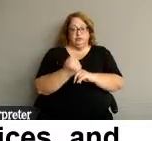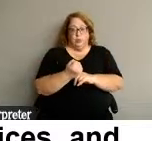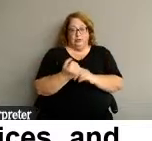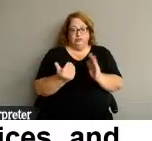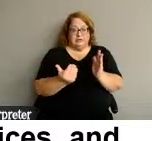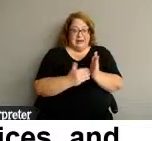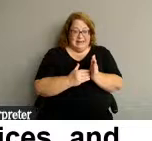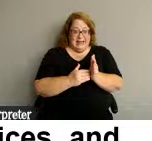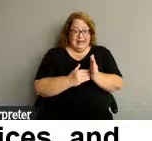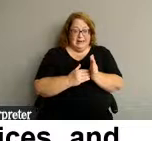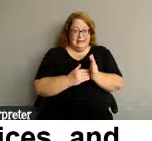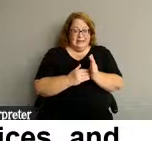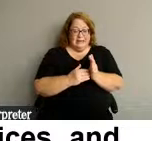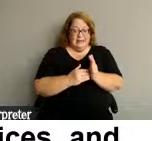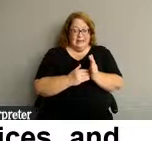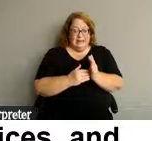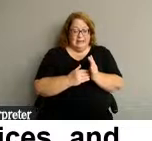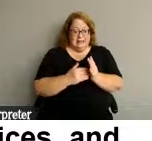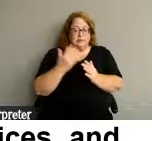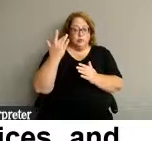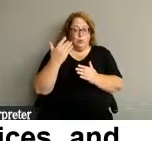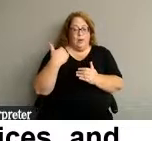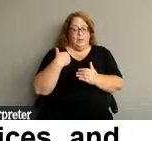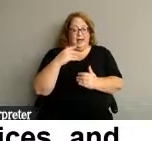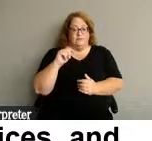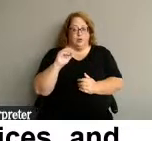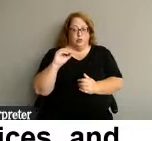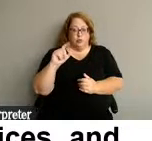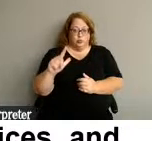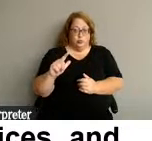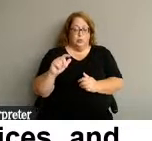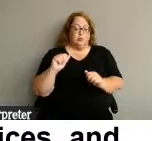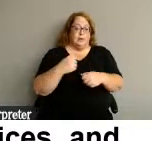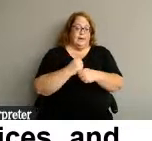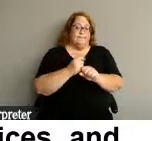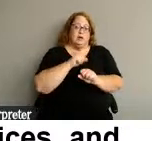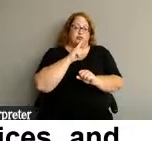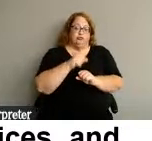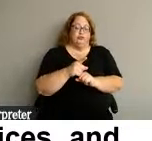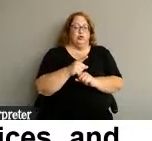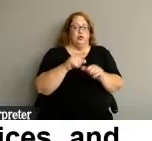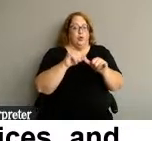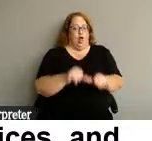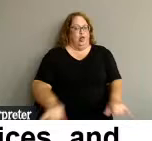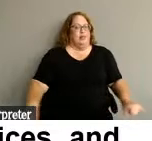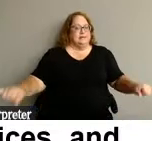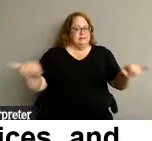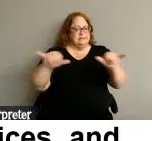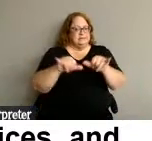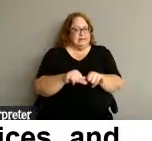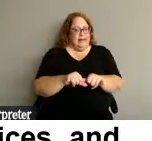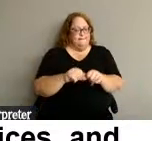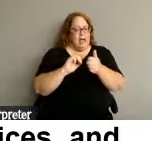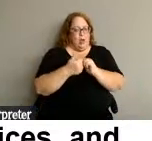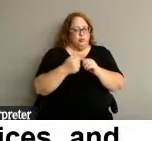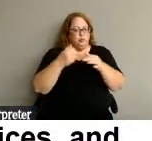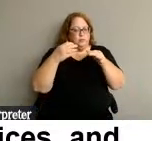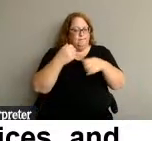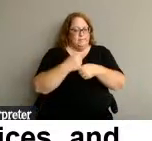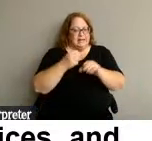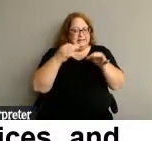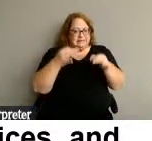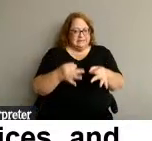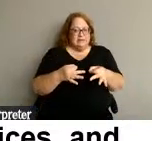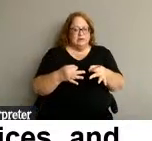and again, this is why this tool exists, so that we can ensure that we're on the same page. How should decisions be made?